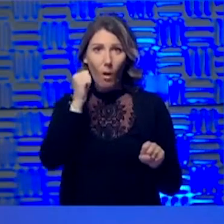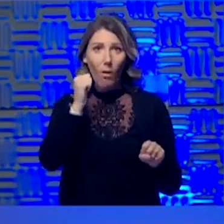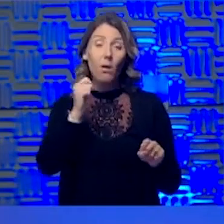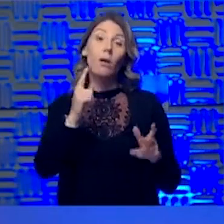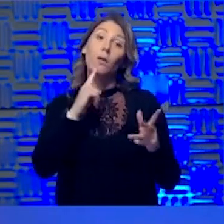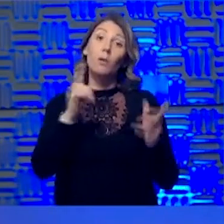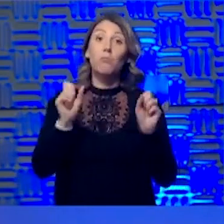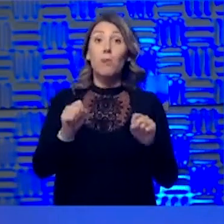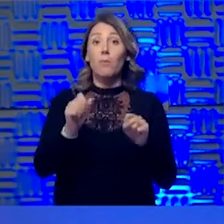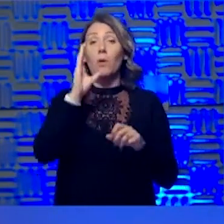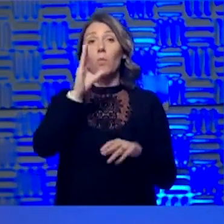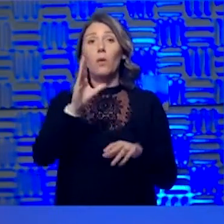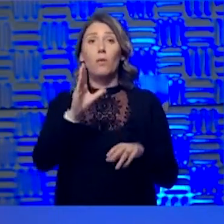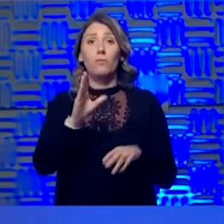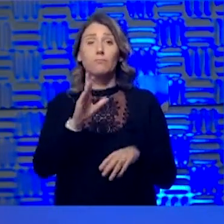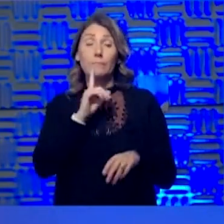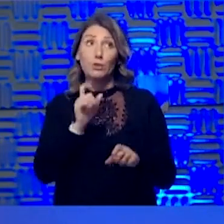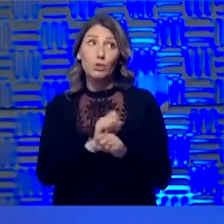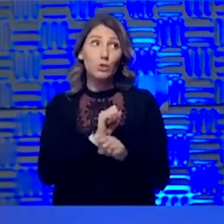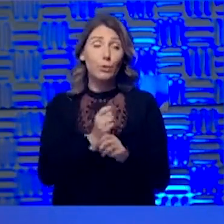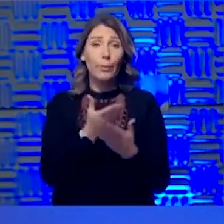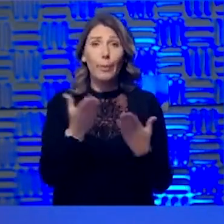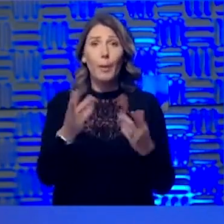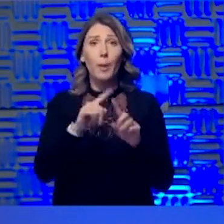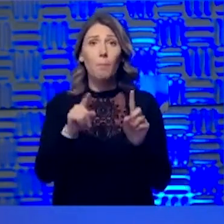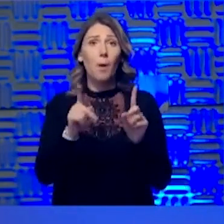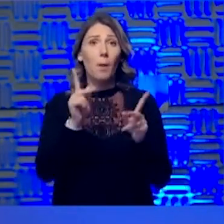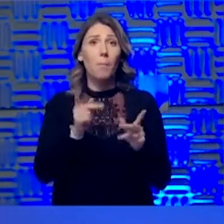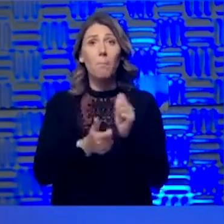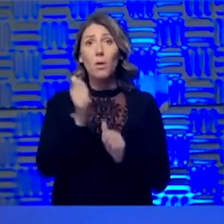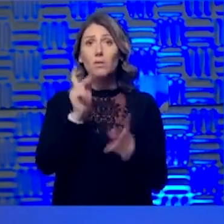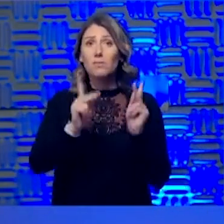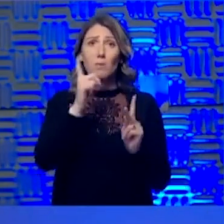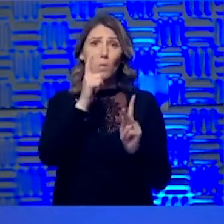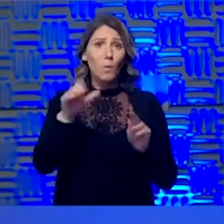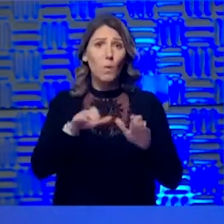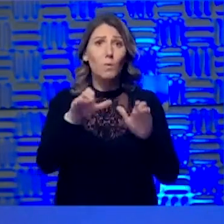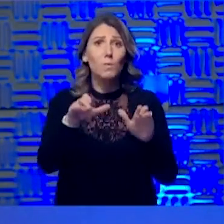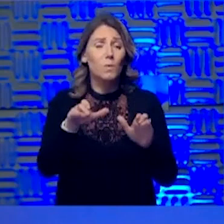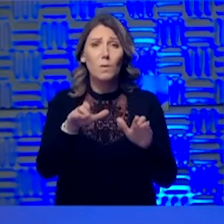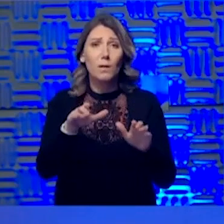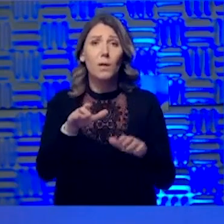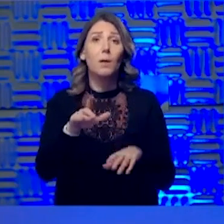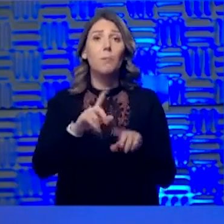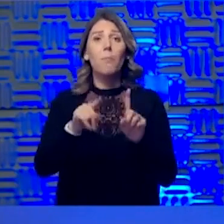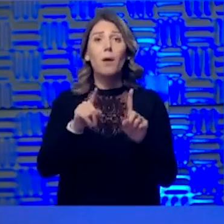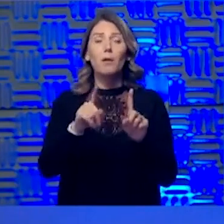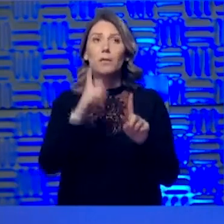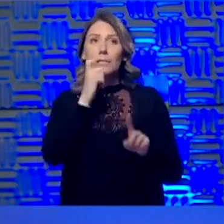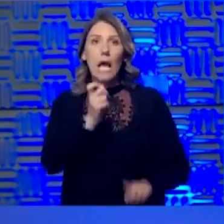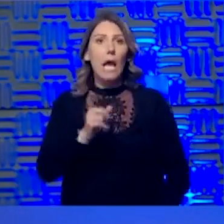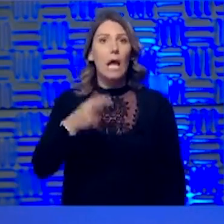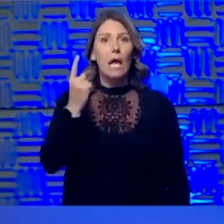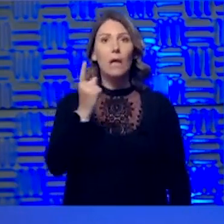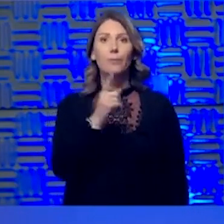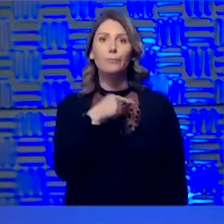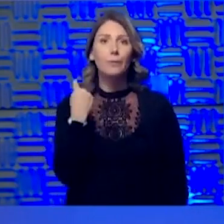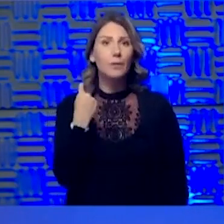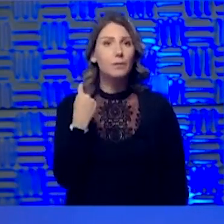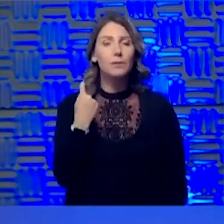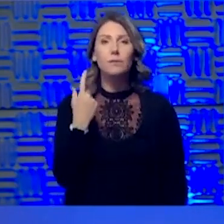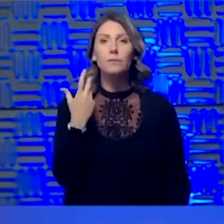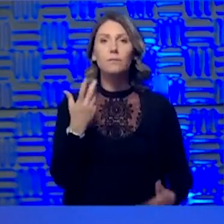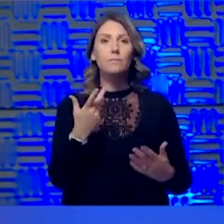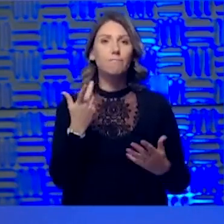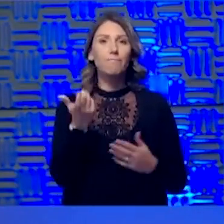people probably don't do it to a great extent, but you really don't run the risk at this point in time of